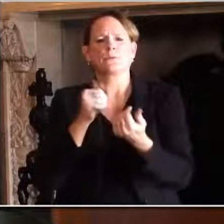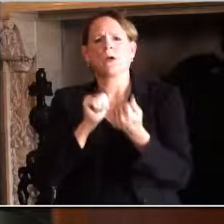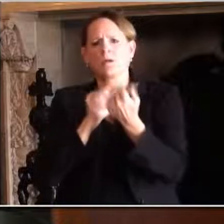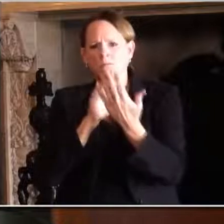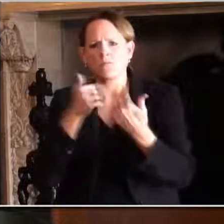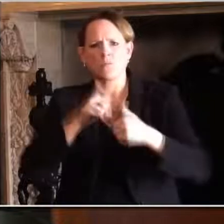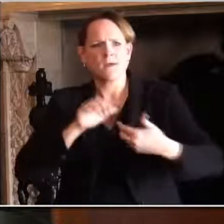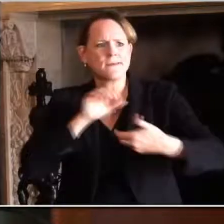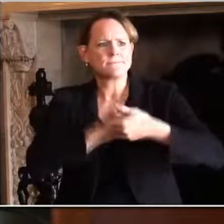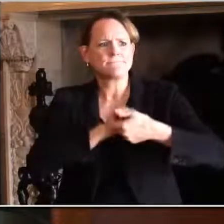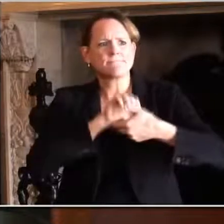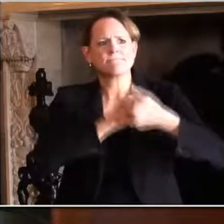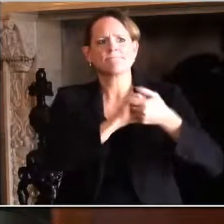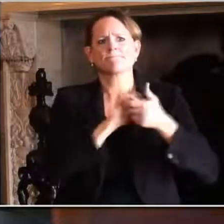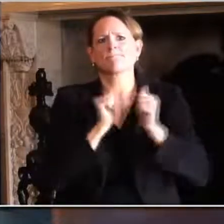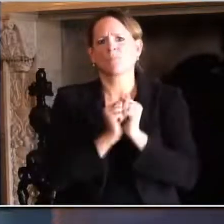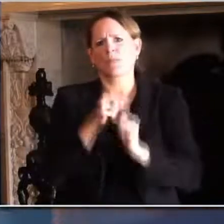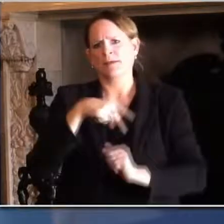on this issue.